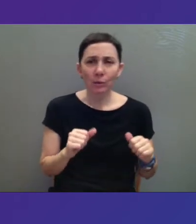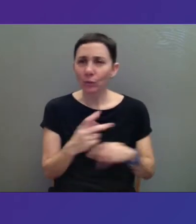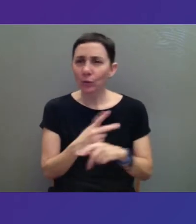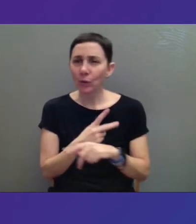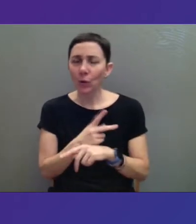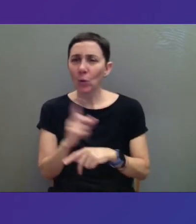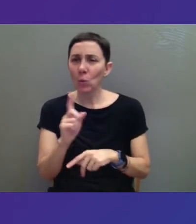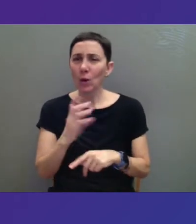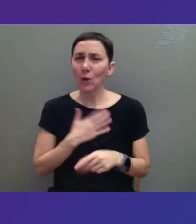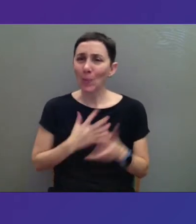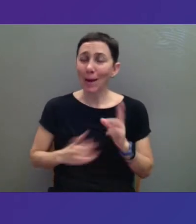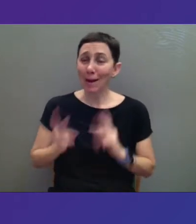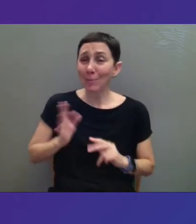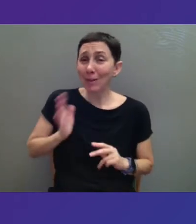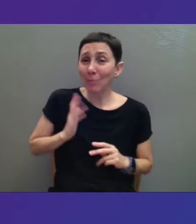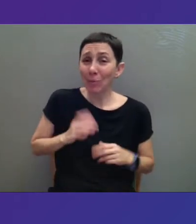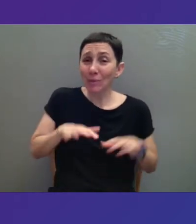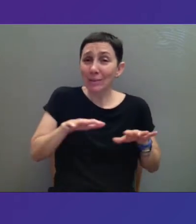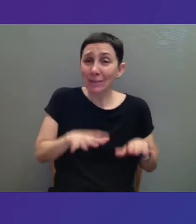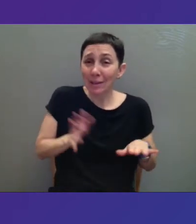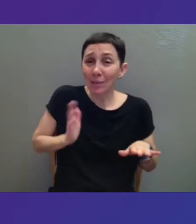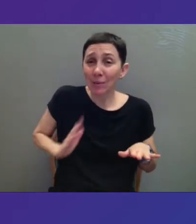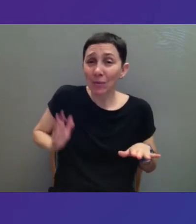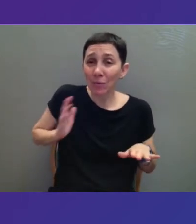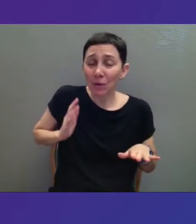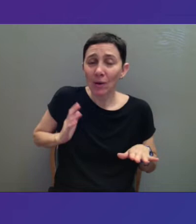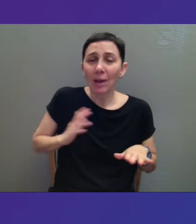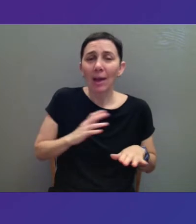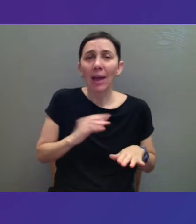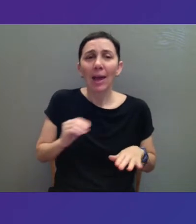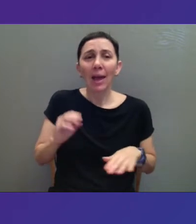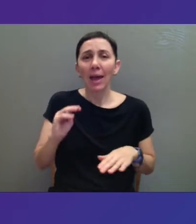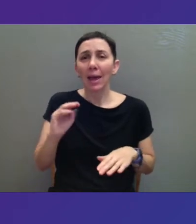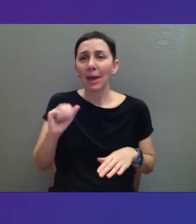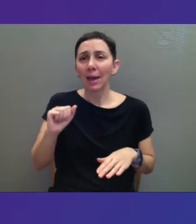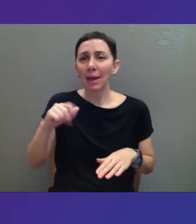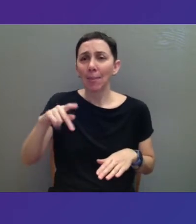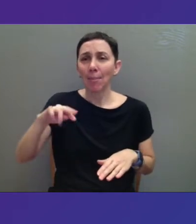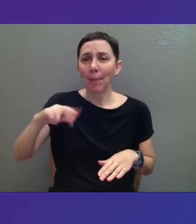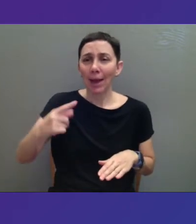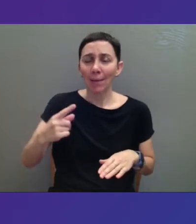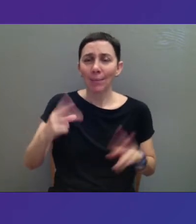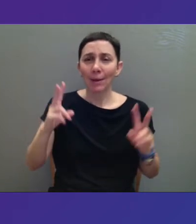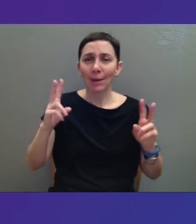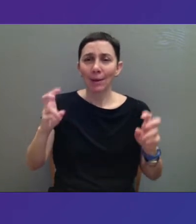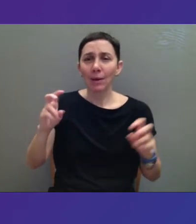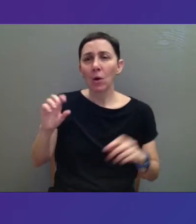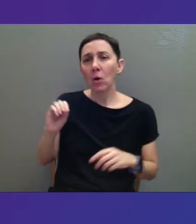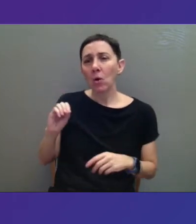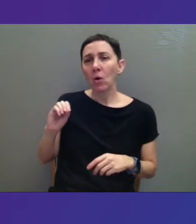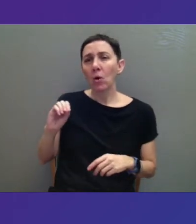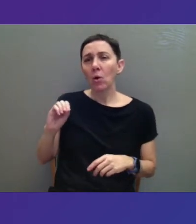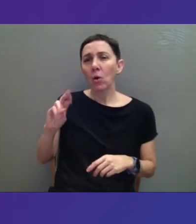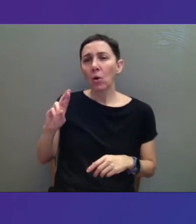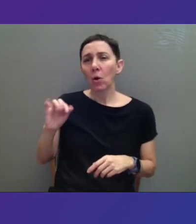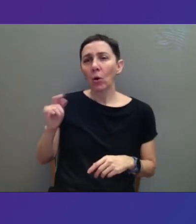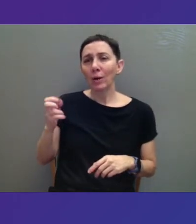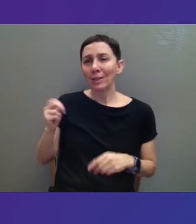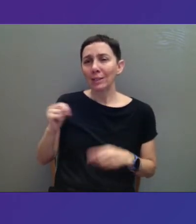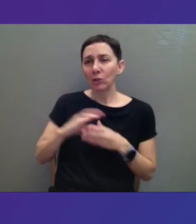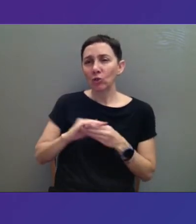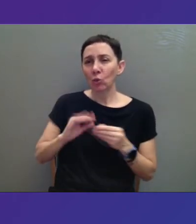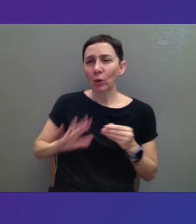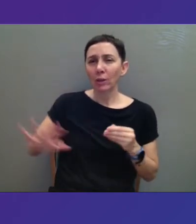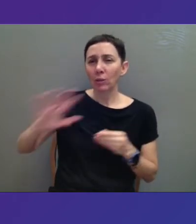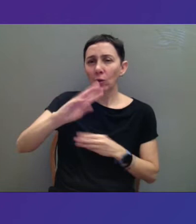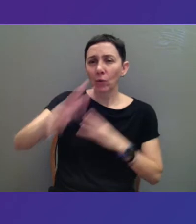have been. I've also been working on mapping different origin stories around the world and how environmental events such as volcano